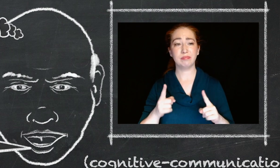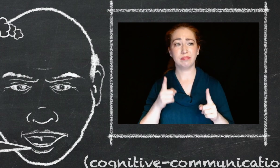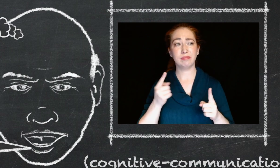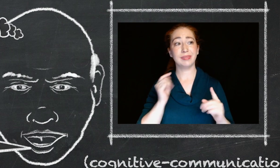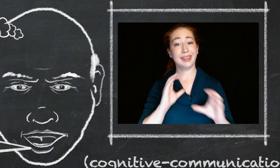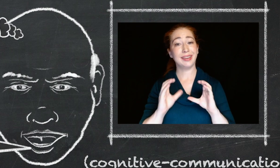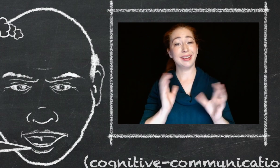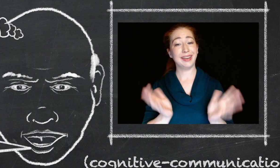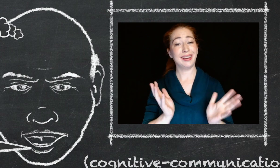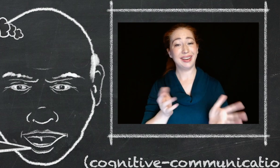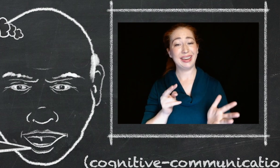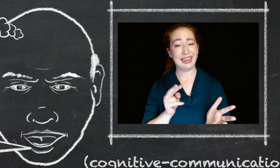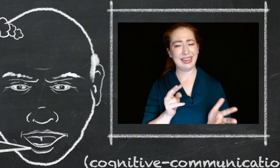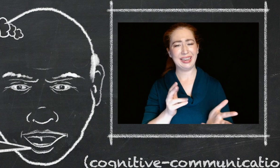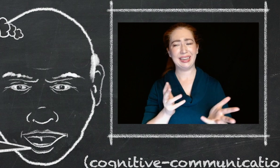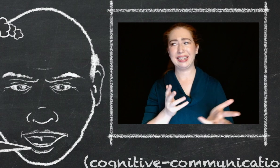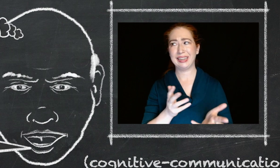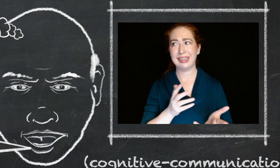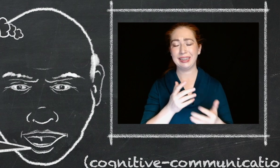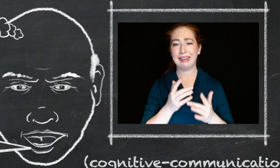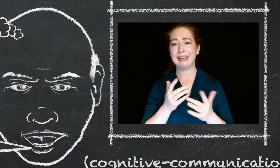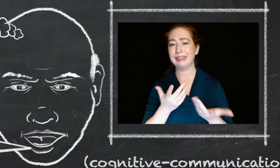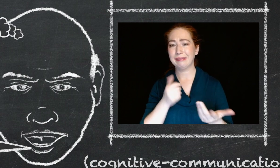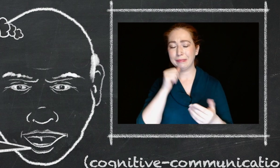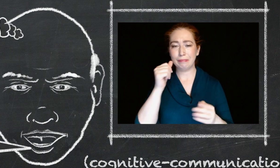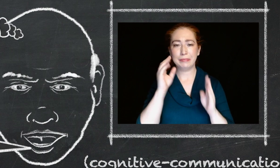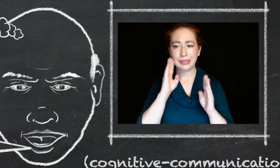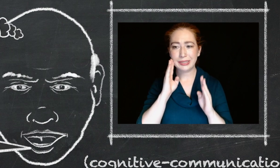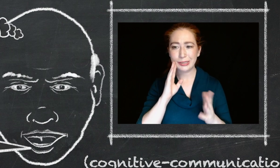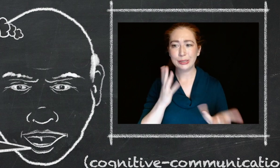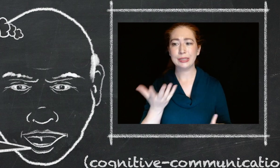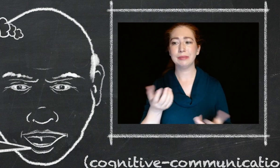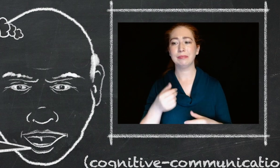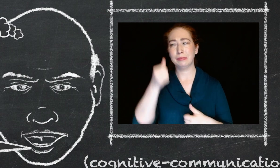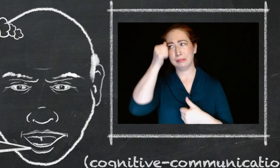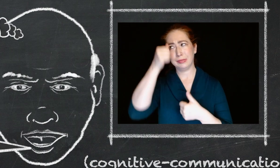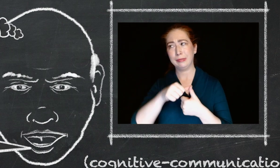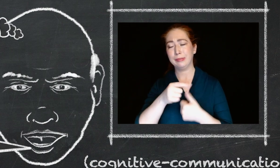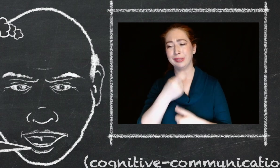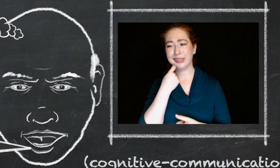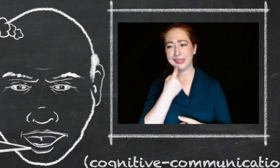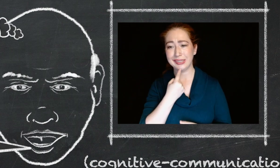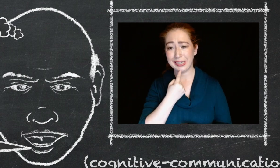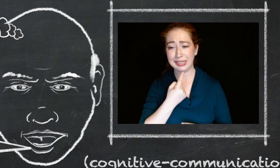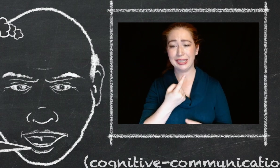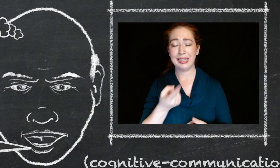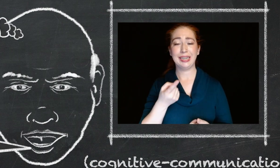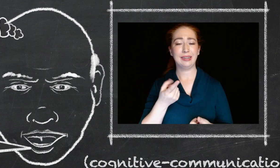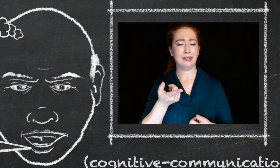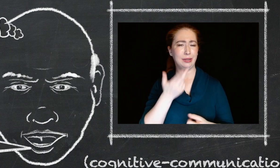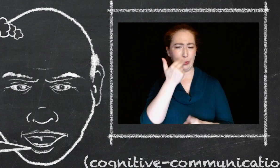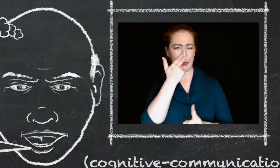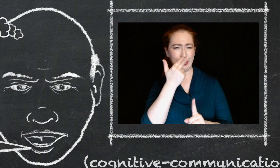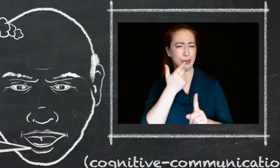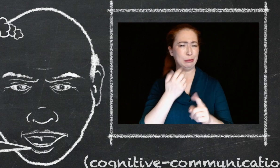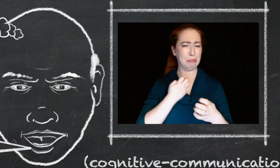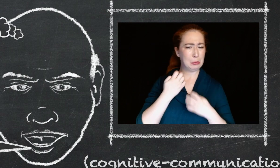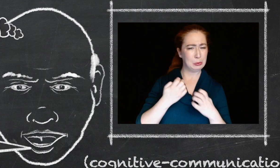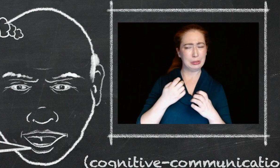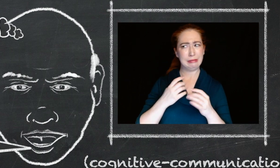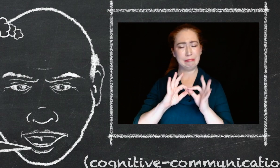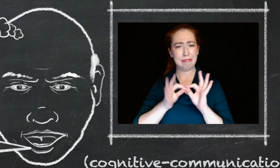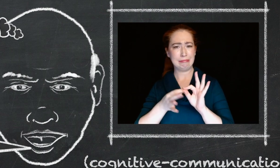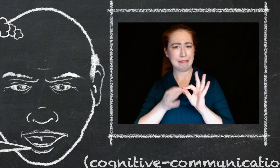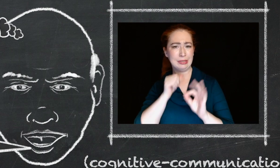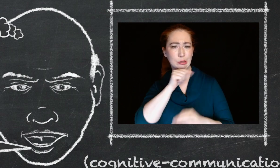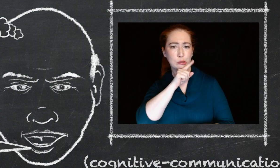For example, attending to the conversation, remembering what someone said, interpreting humor or emotion.